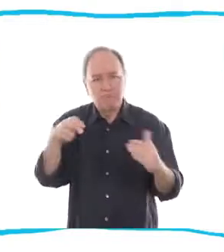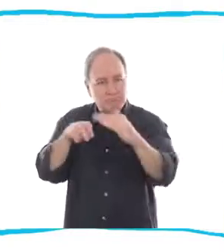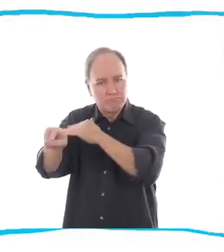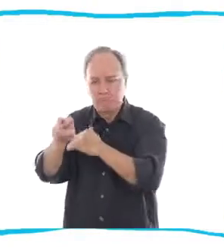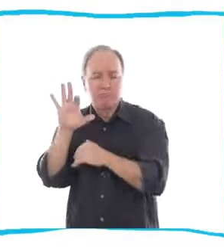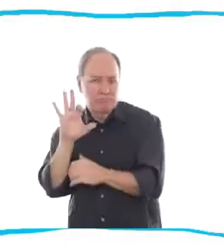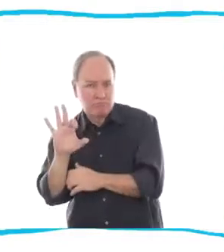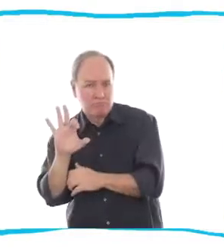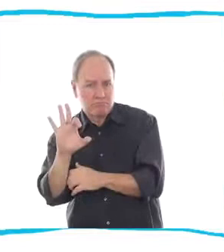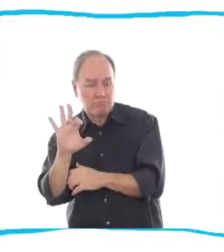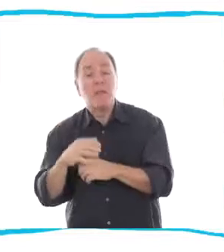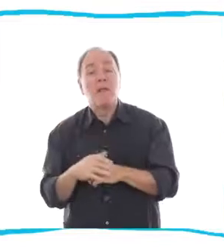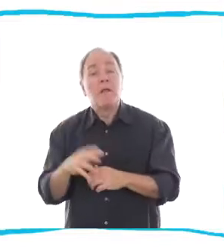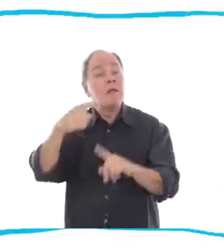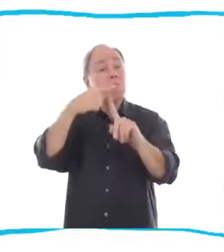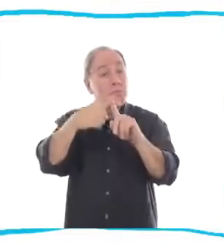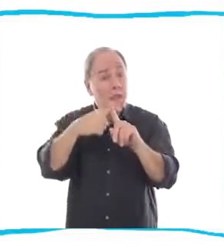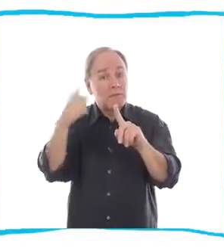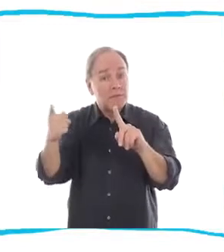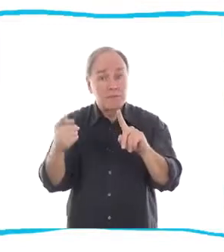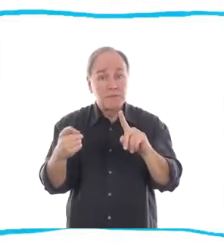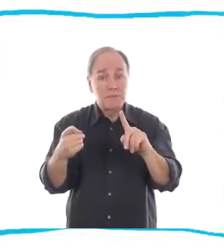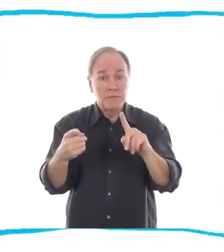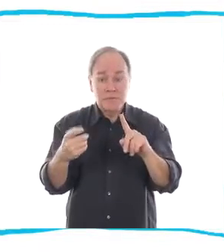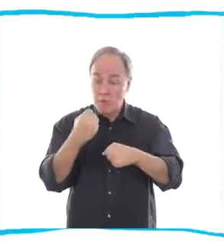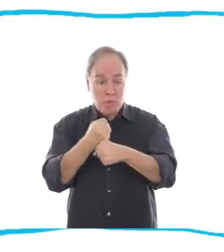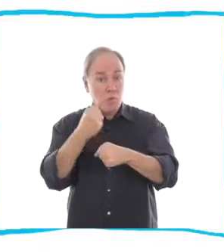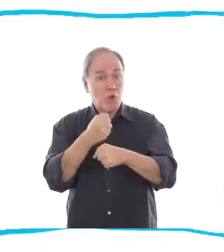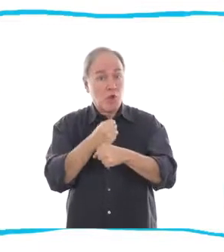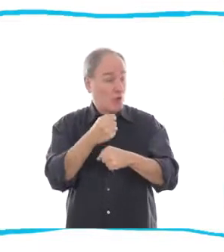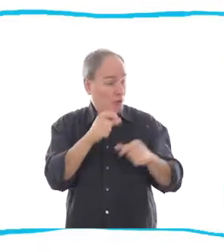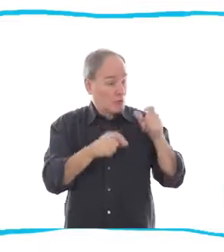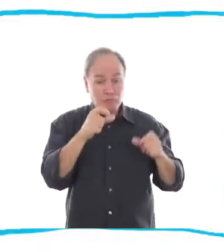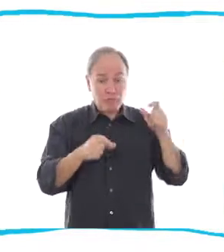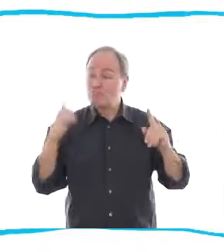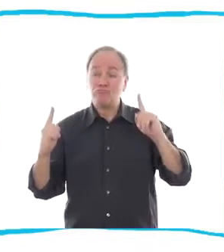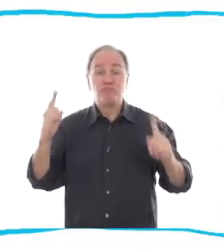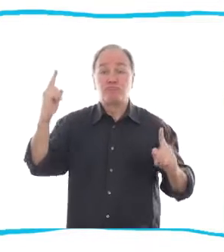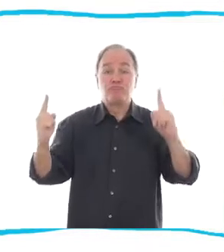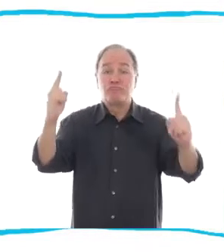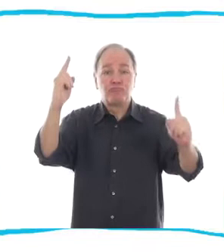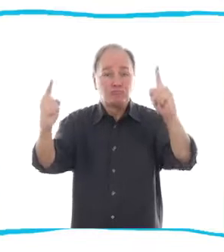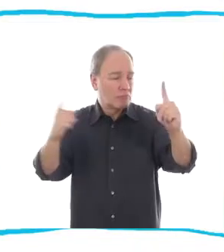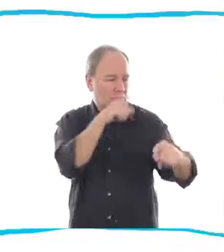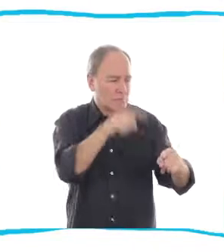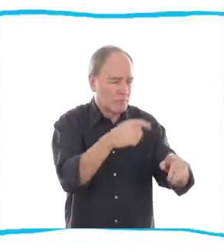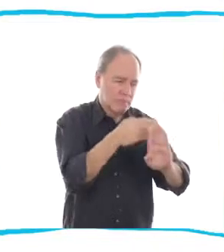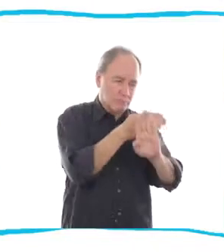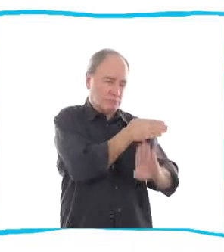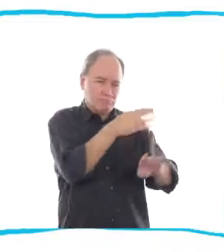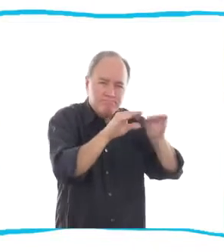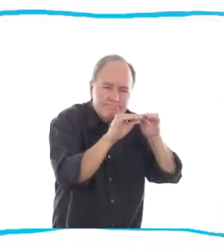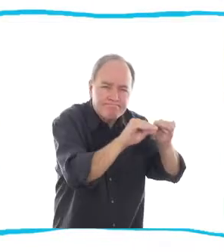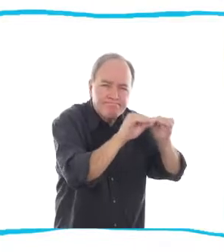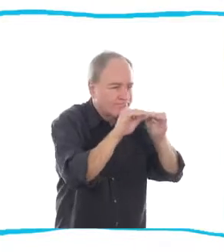fully accessible for persons with disabilities. In addition, everyone that works with the meeting should